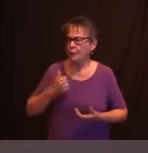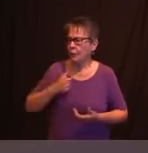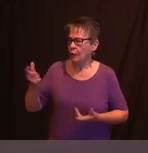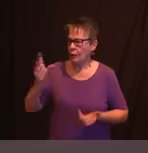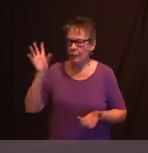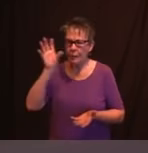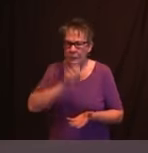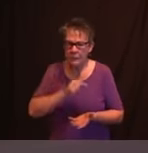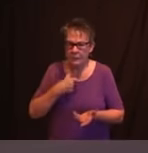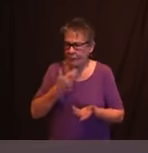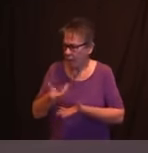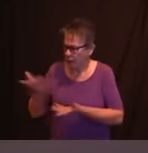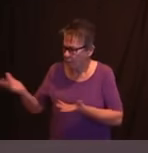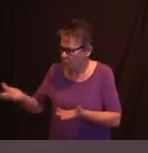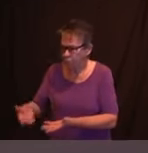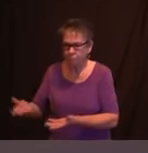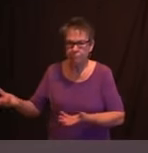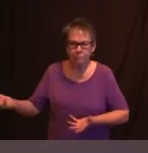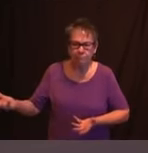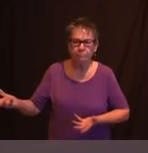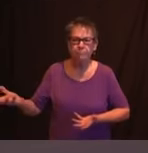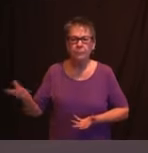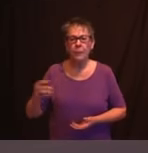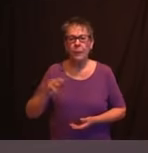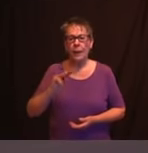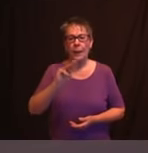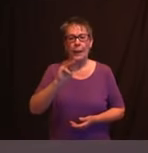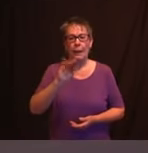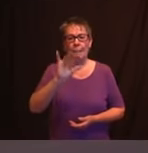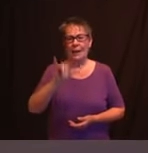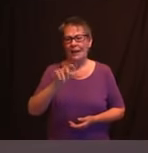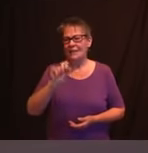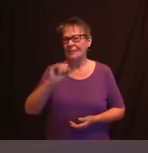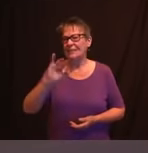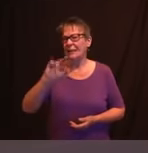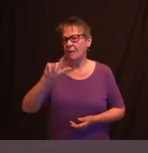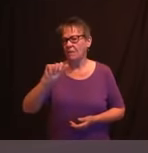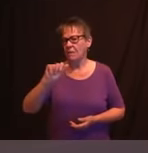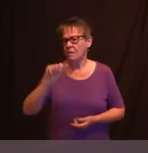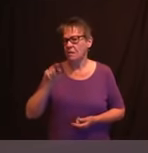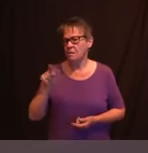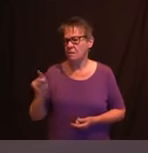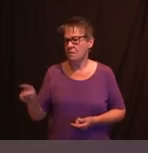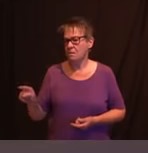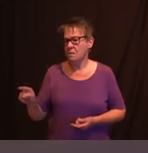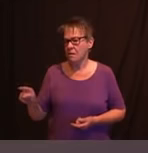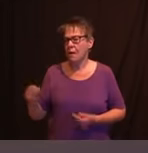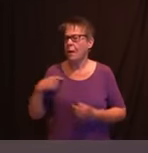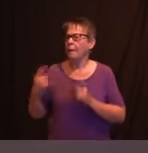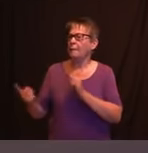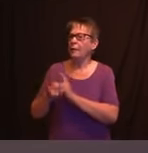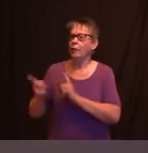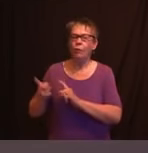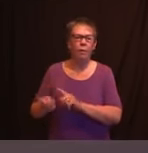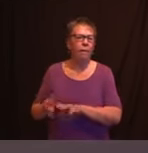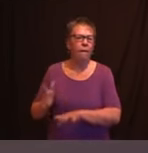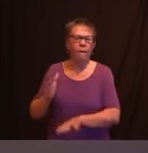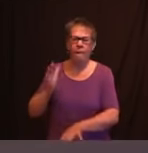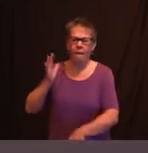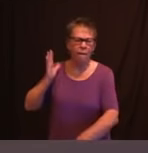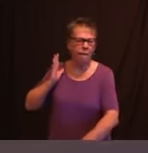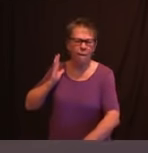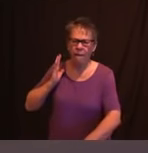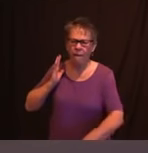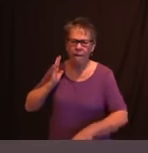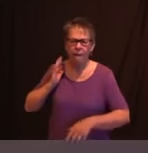without you. Millie is somebody who I met now many years ago when it was cold, dark, and lonely for me. She was kind enough to sit for lunch,